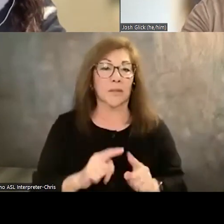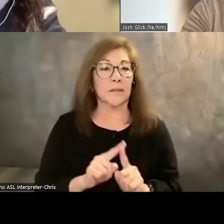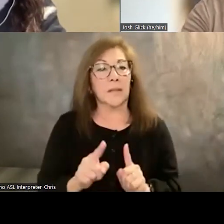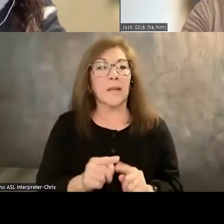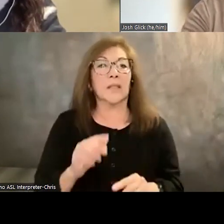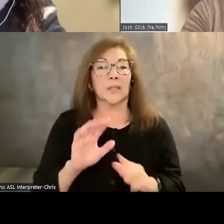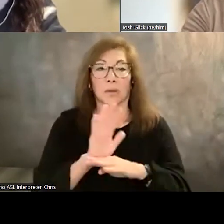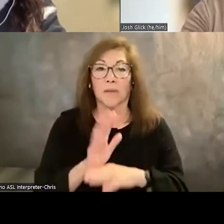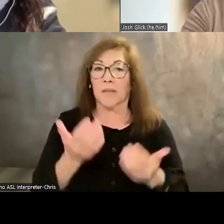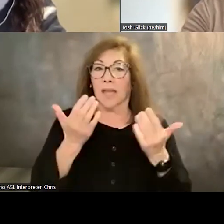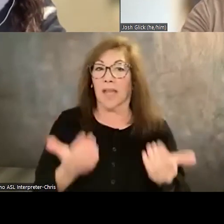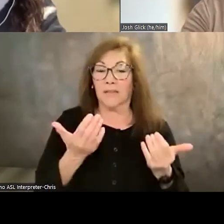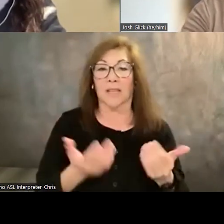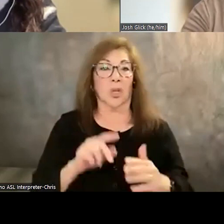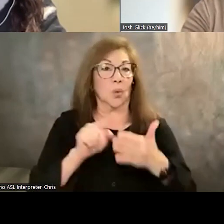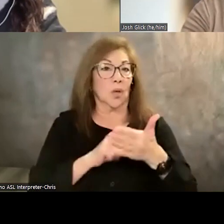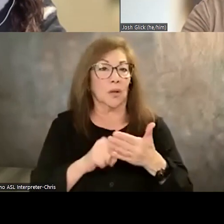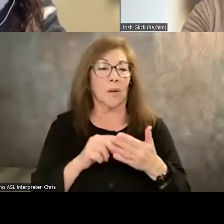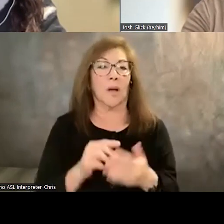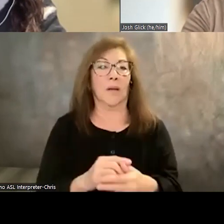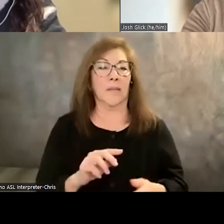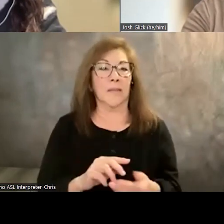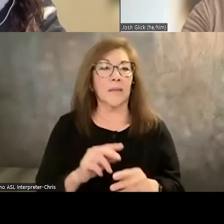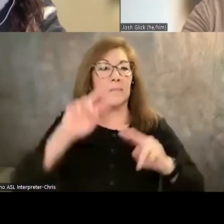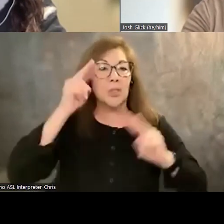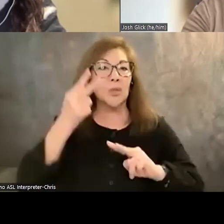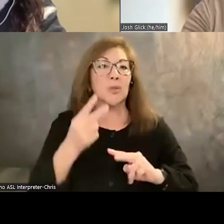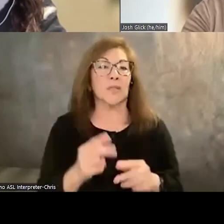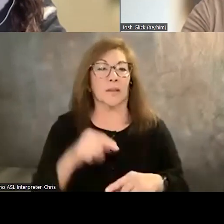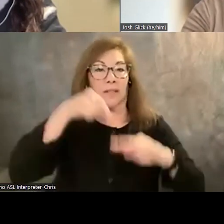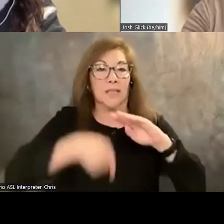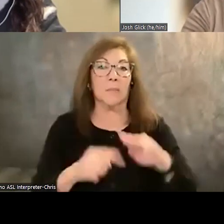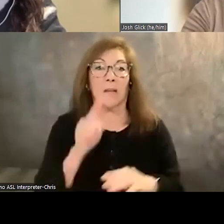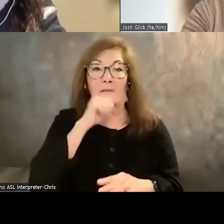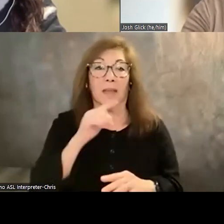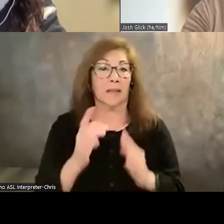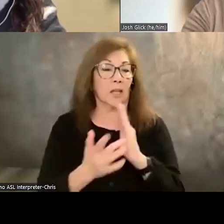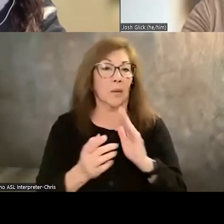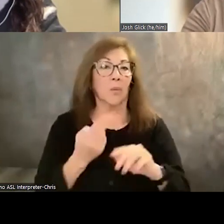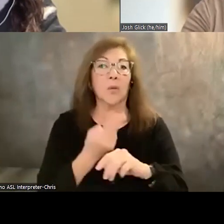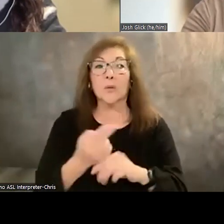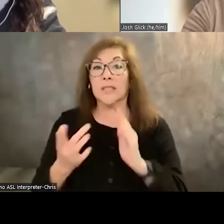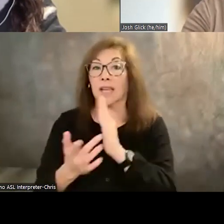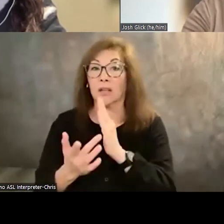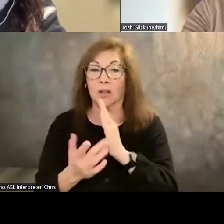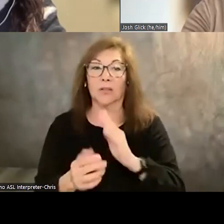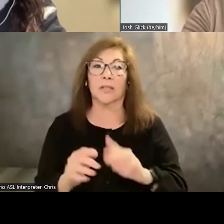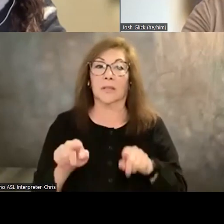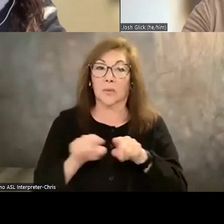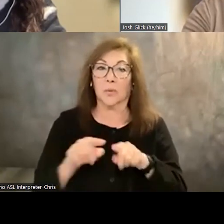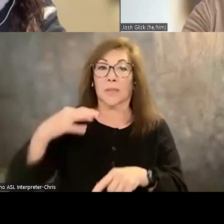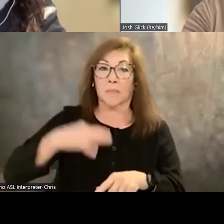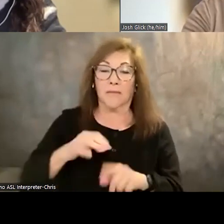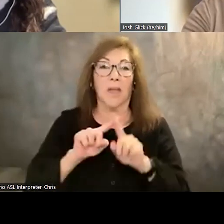like heavily critical of this misuse of deepfake technology. But as Ruben says, you know, we also use the technology, and